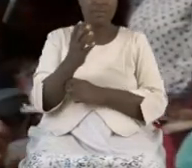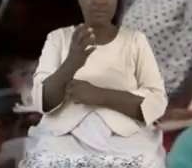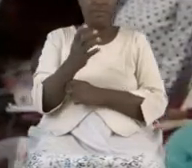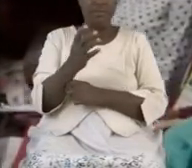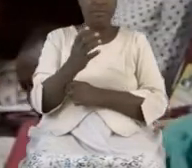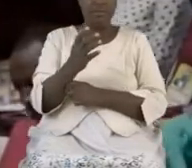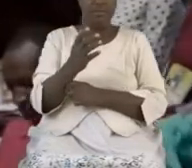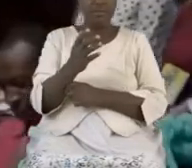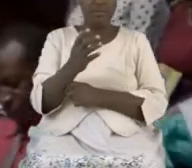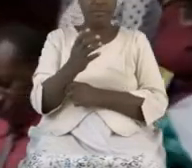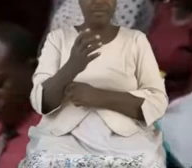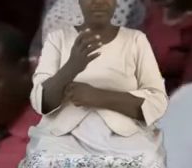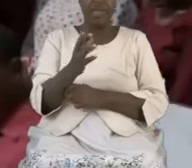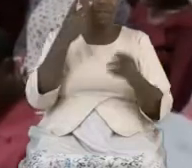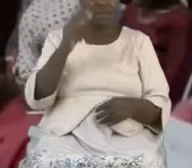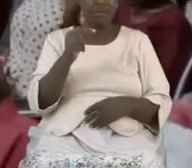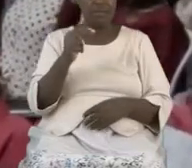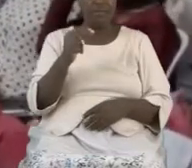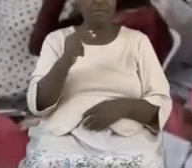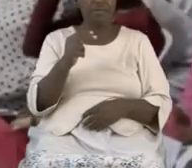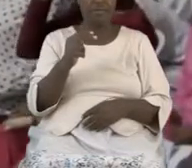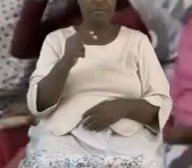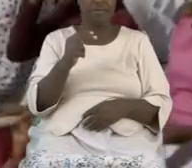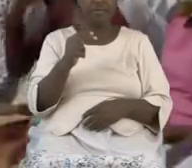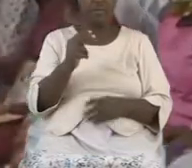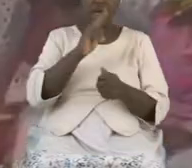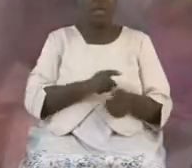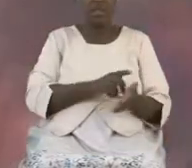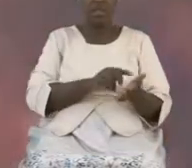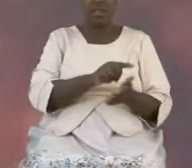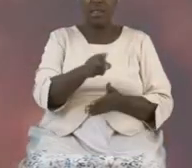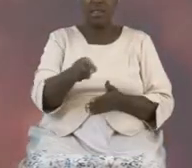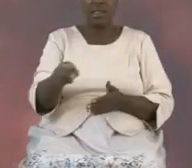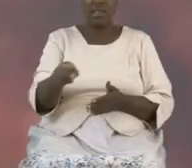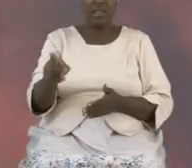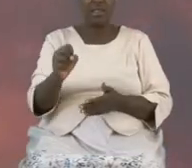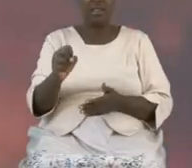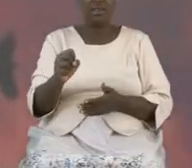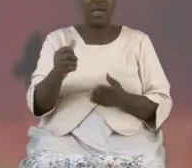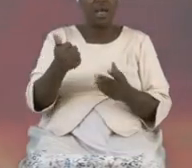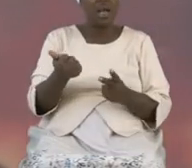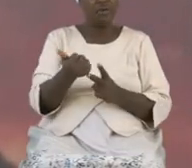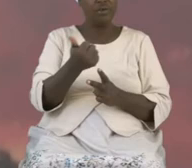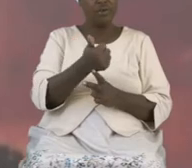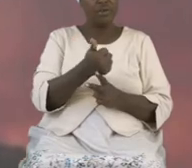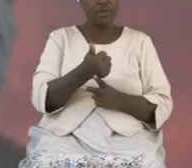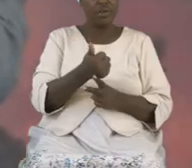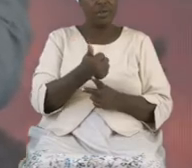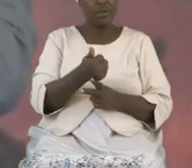are manifest, which are these: adultery, that's what it meant by crucifying the flesh;